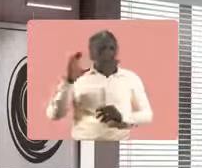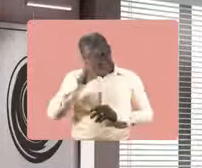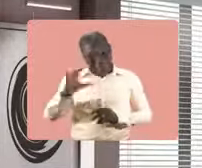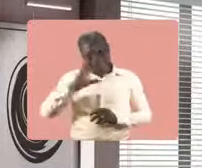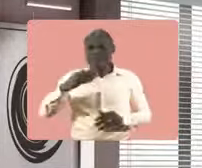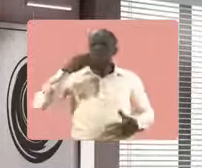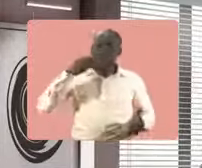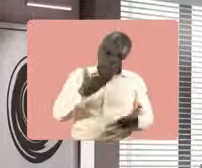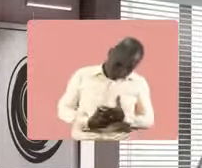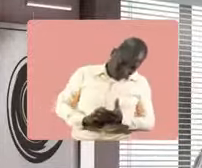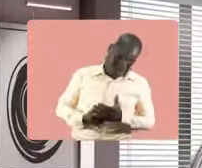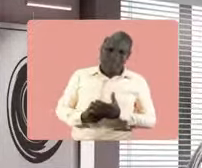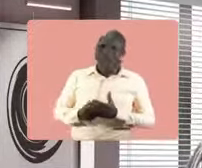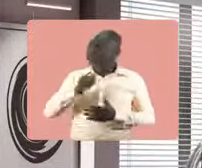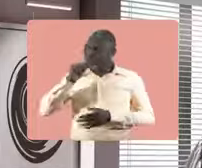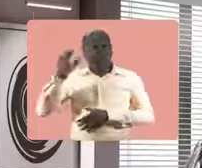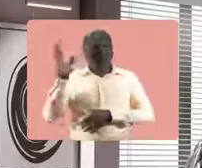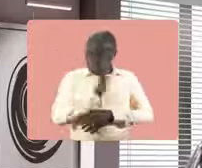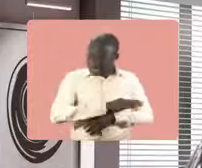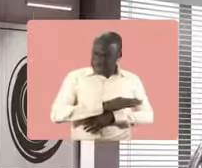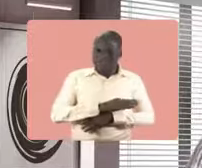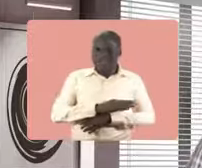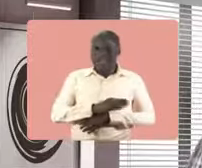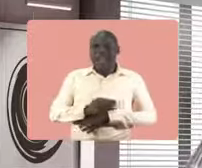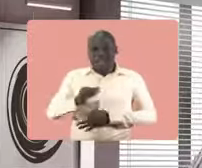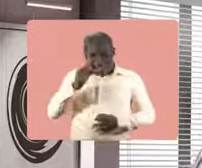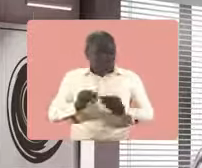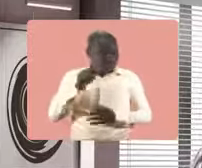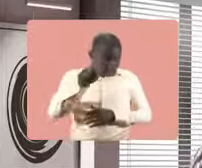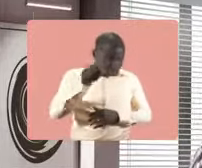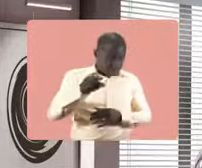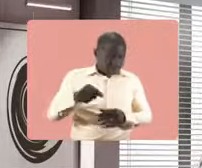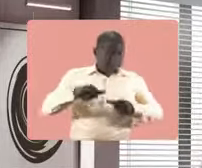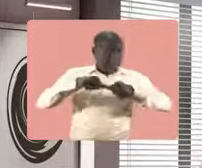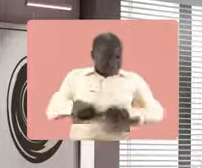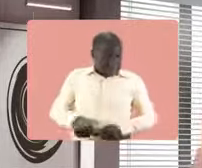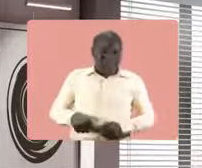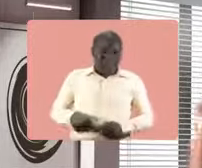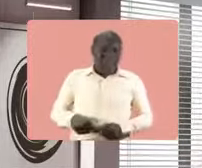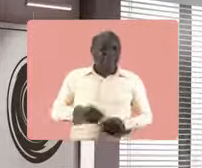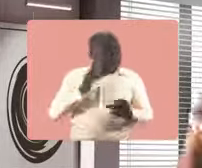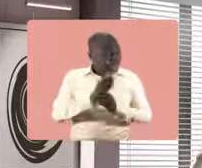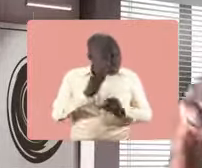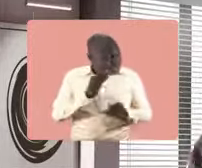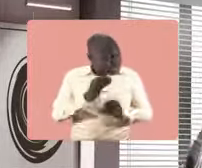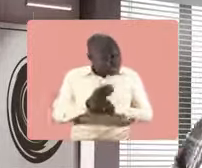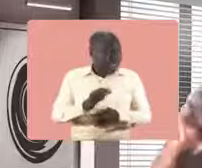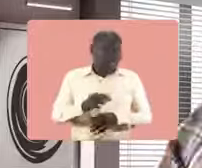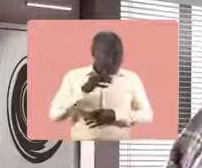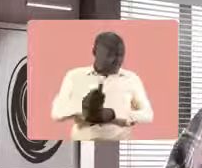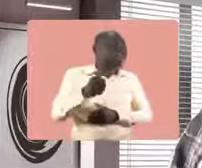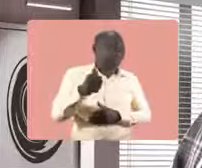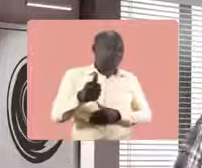Die osun osun aniwa. Uti wiase a, dwene wo. Wo ya die biara wa bonten